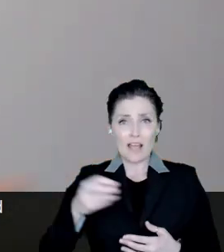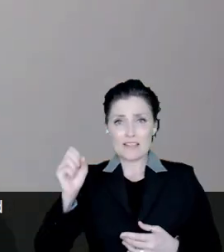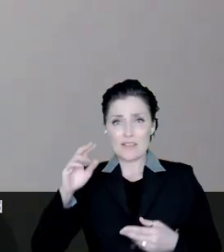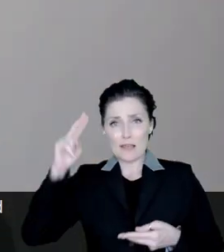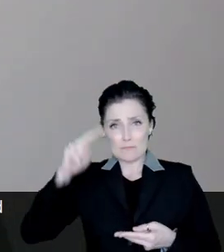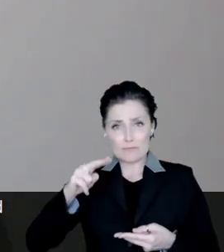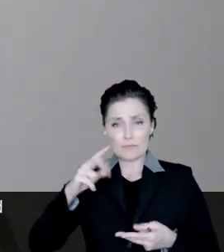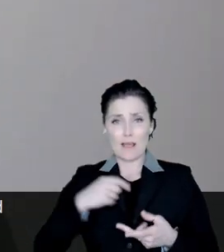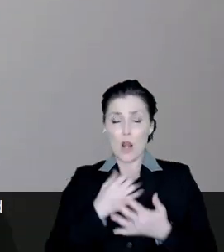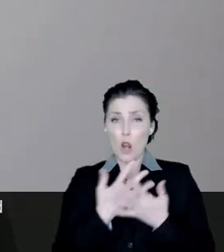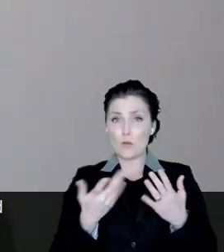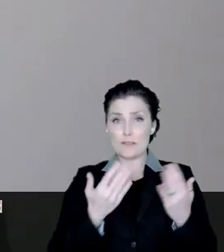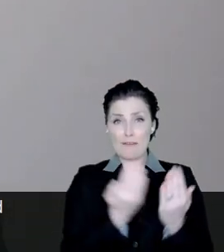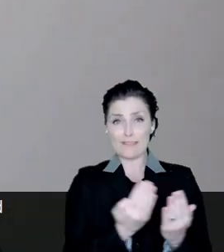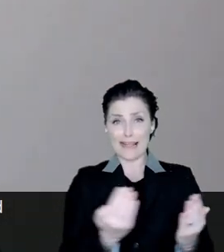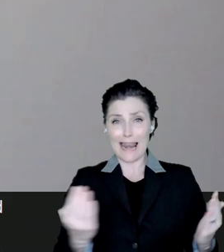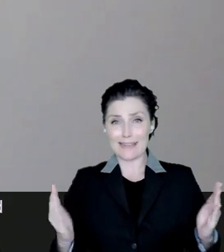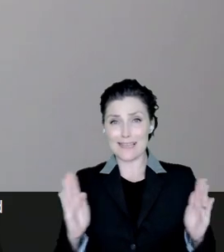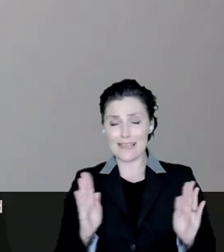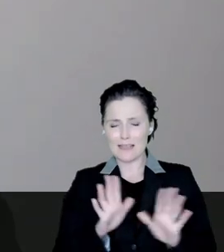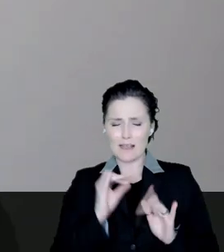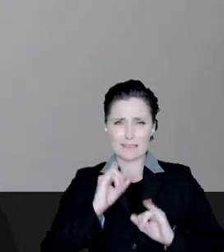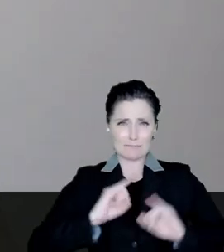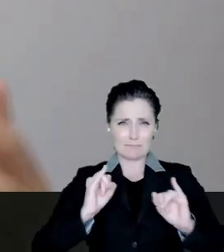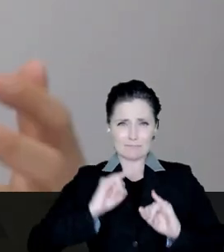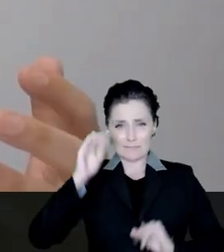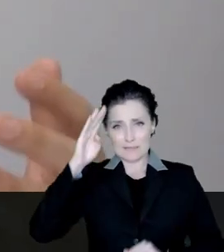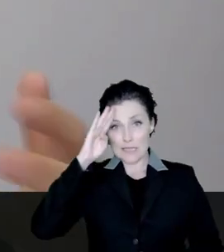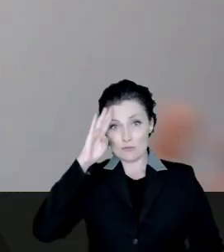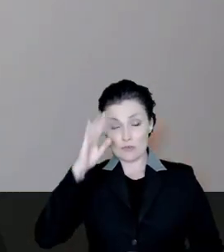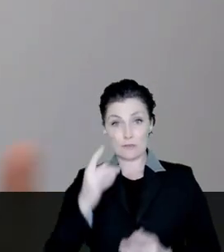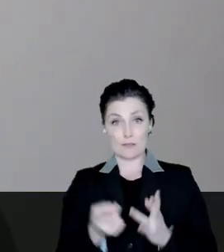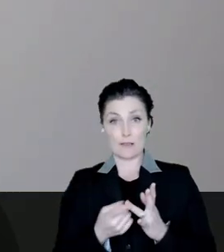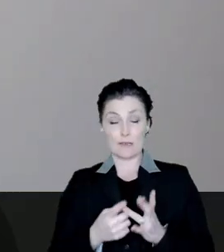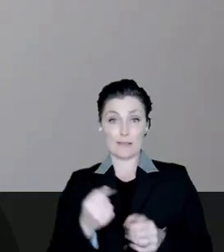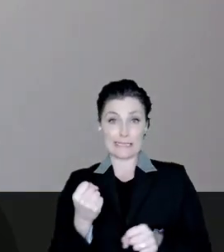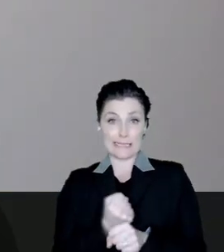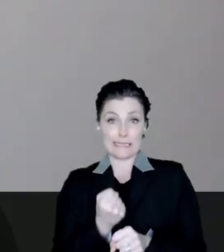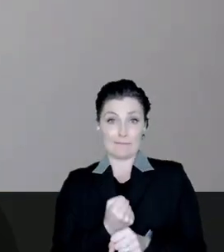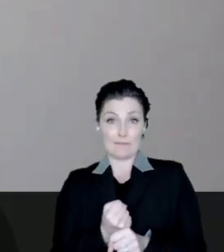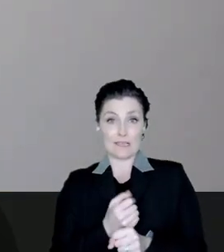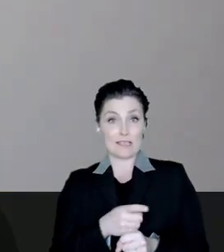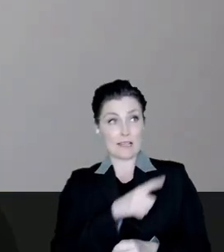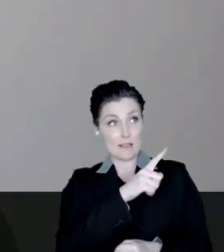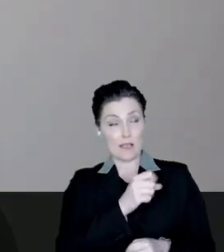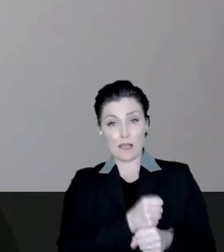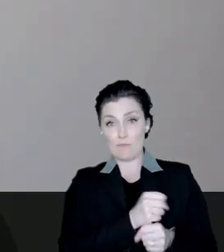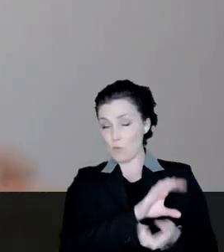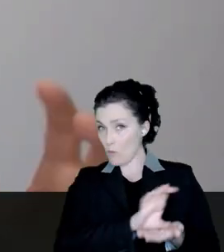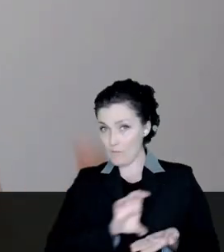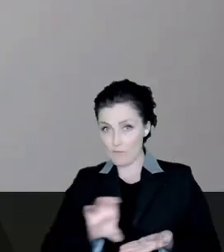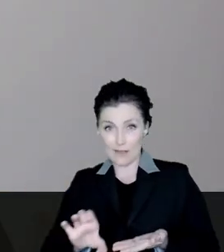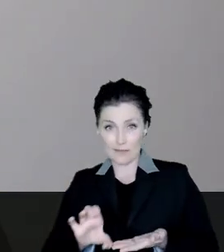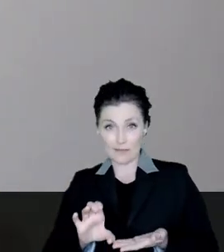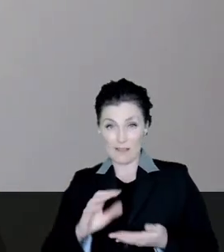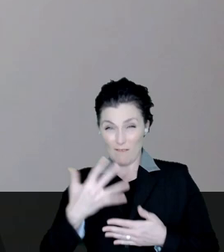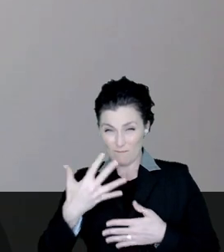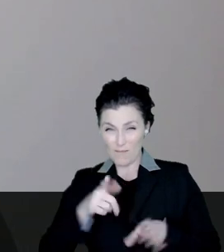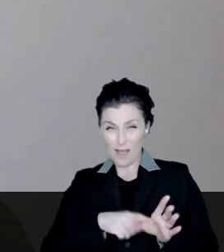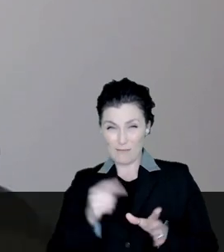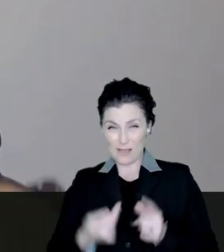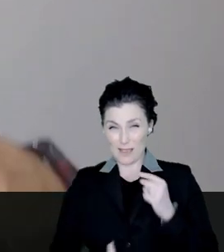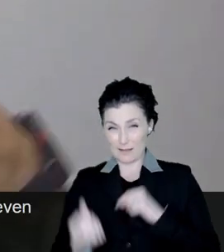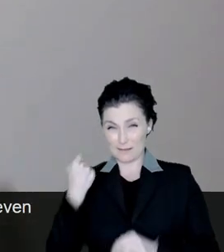cladding and other pieces of work that needs remediation that the government's not funded, even though it's been almost 5 years since the Grenfell Tower